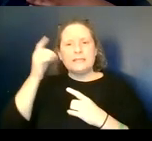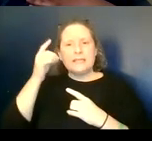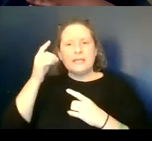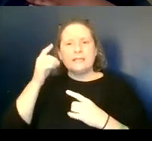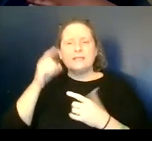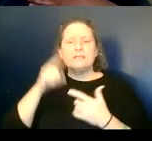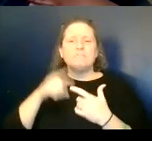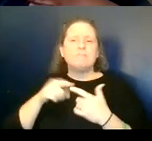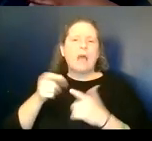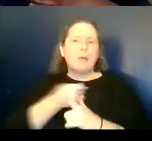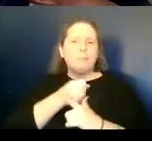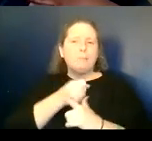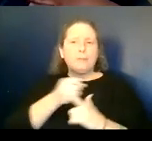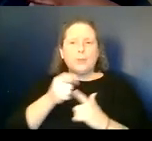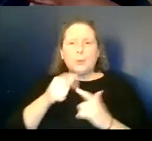etc.